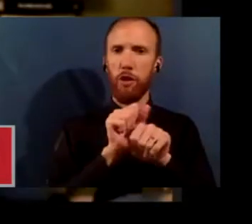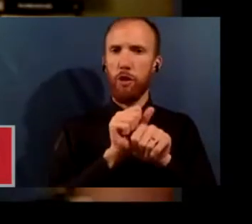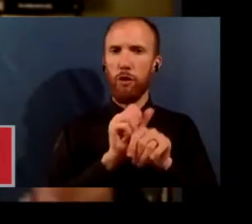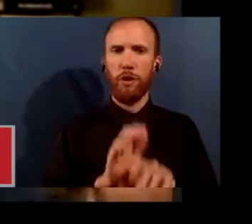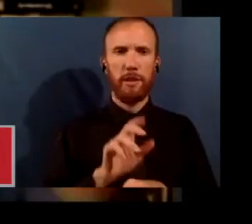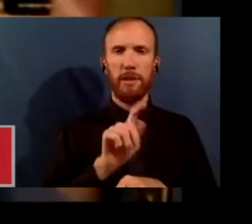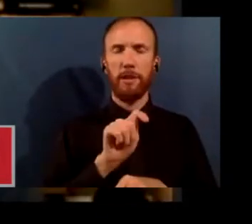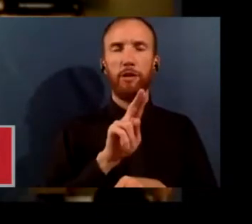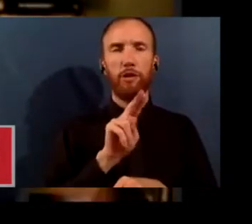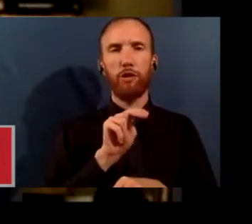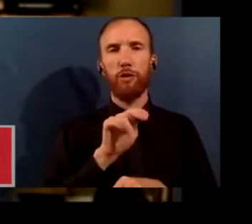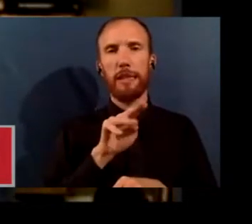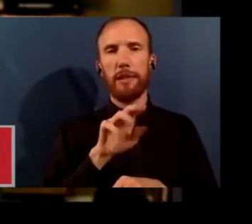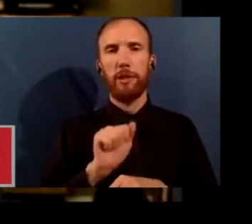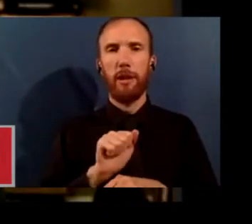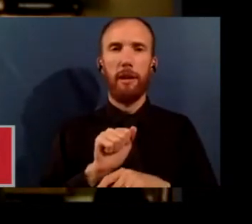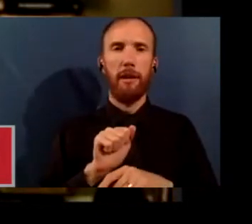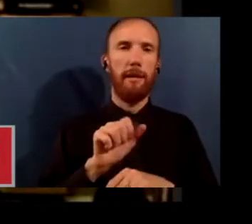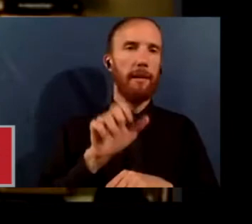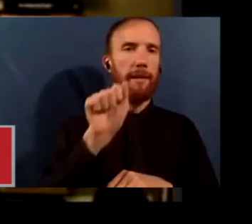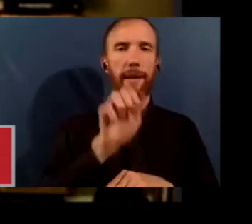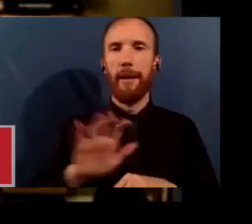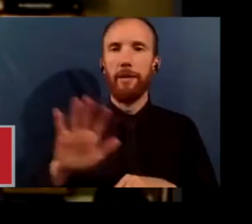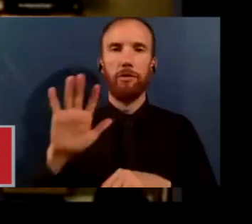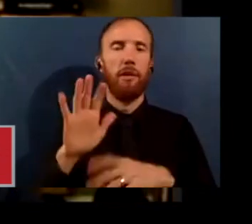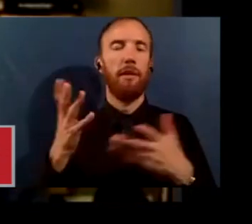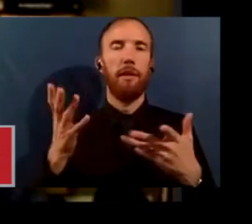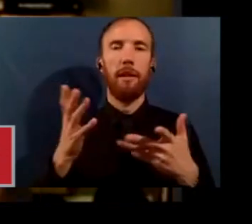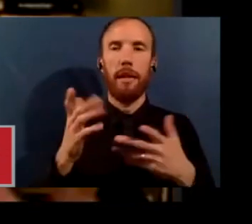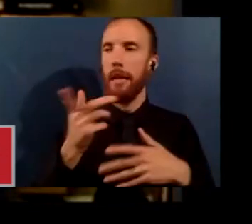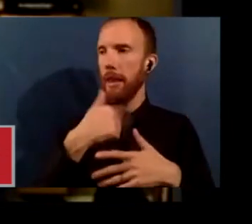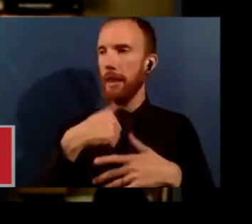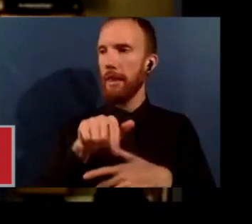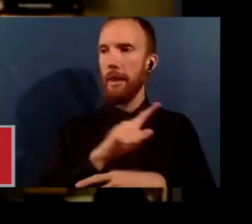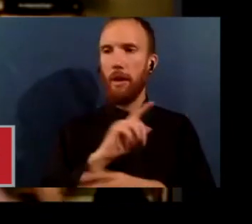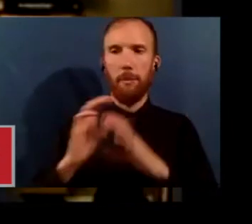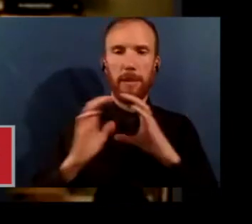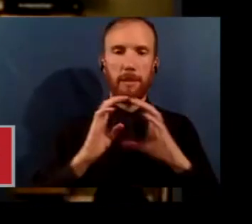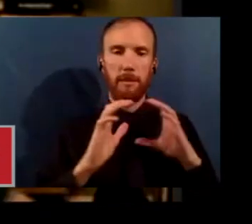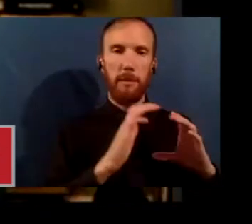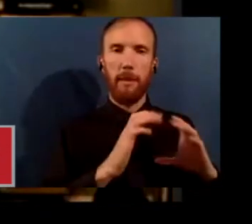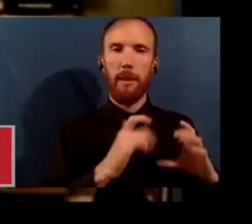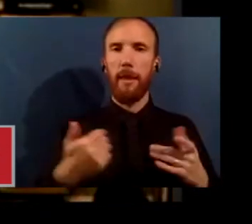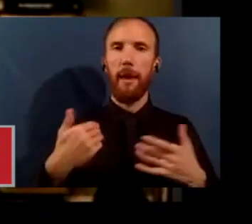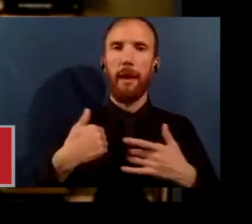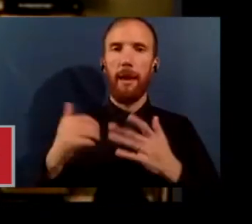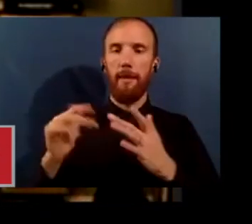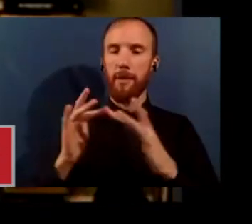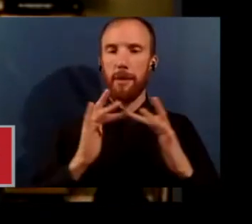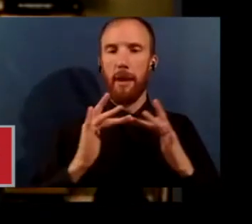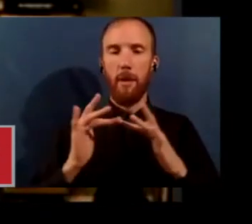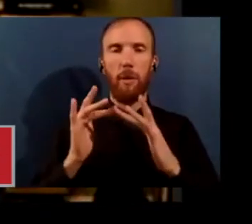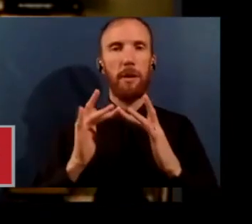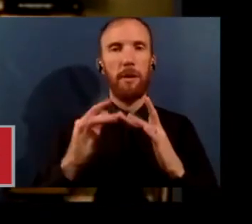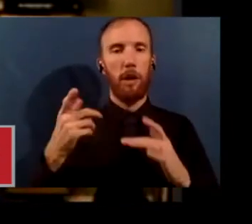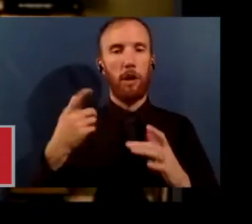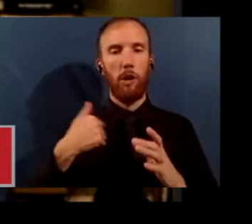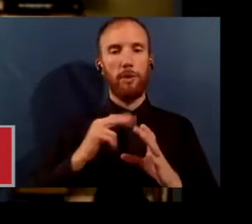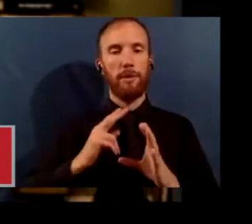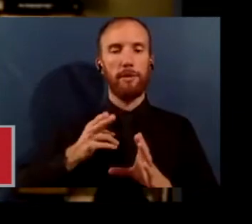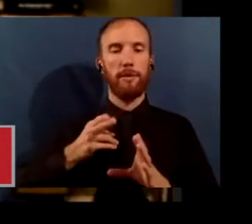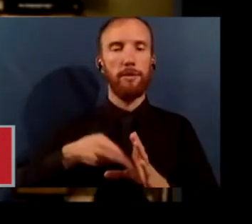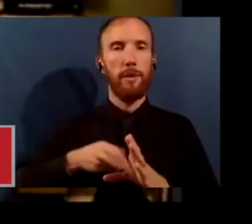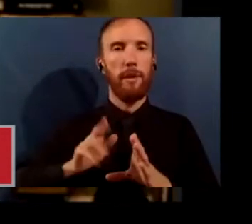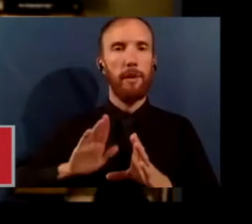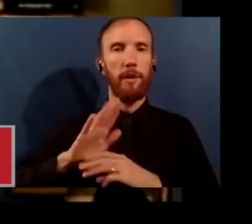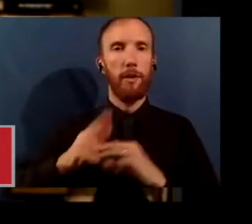mean, they're already in communication and they have networks and so on. We are just part of their world. You know, Patria